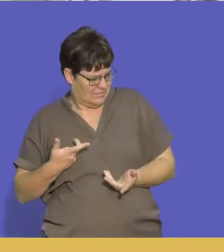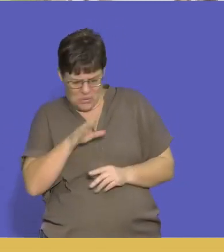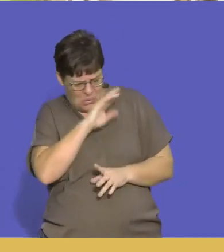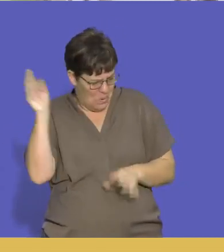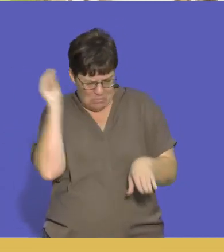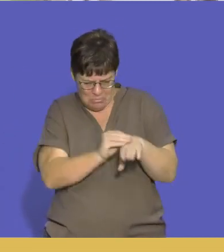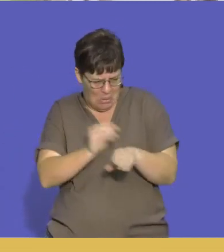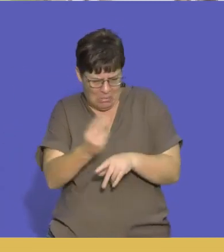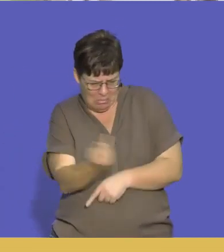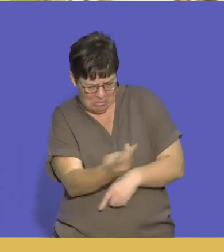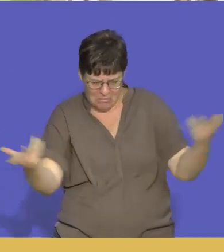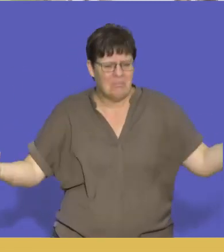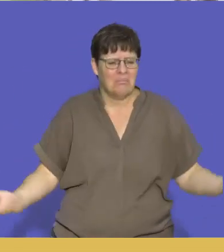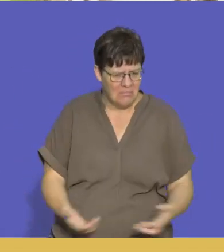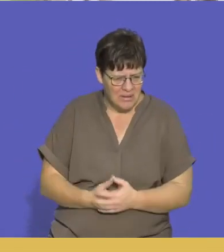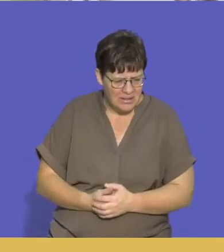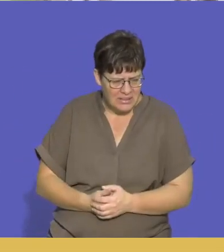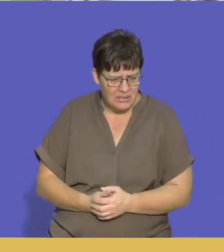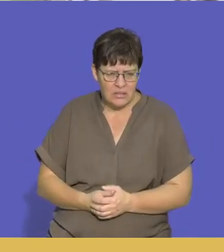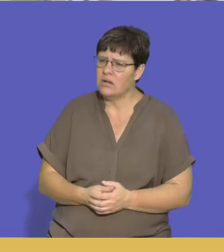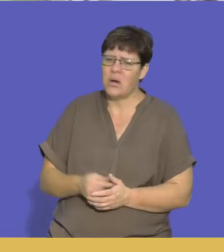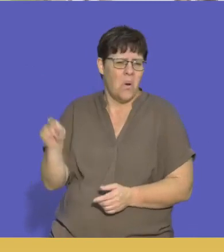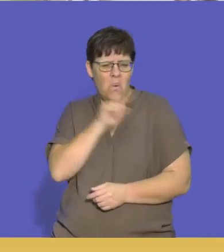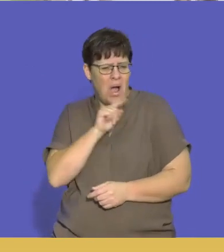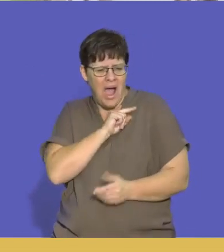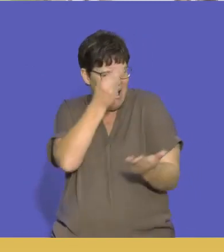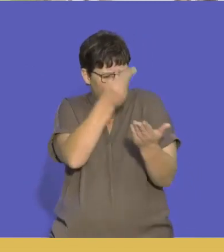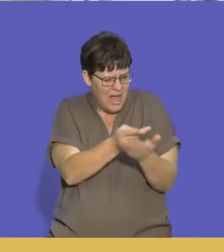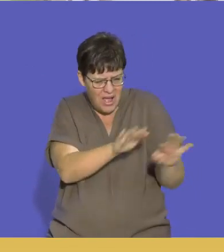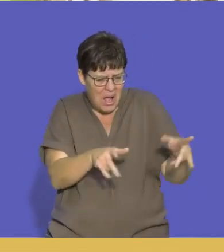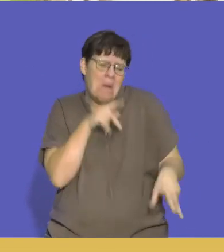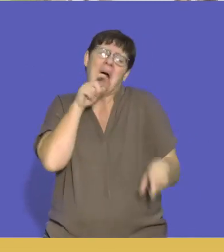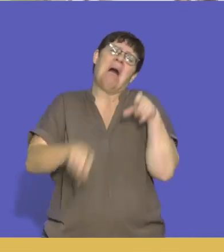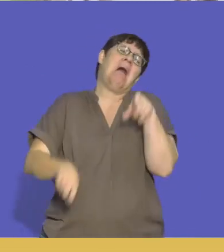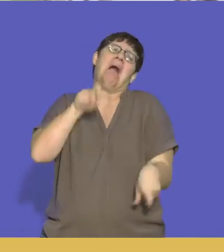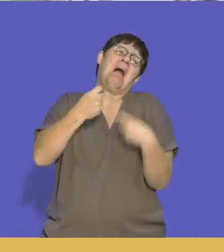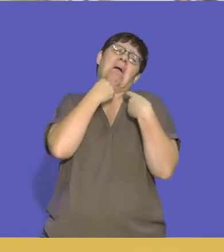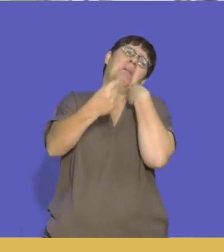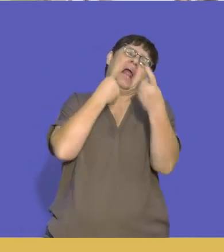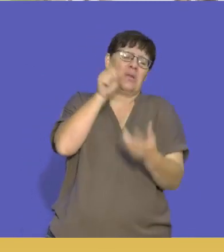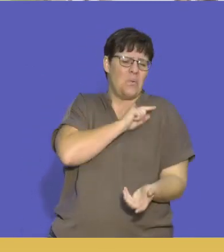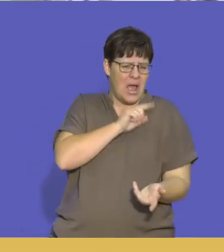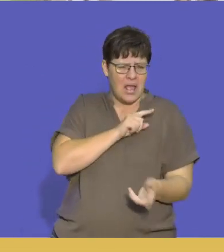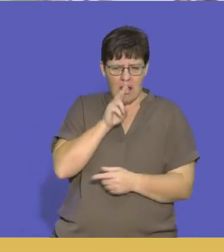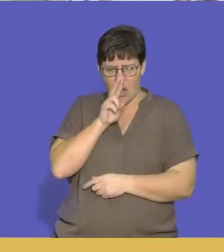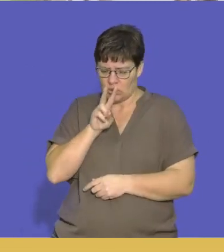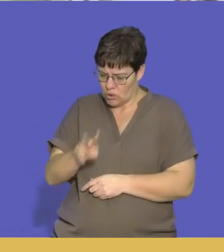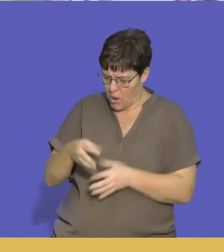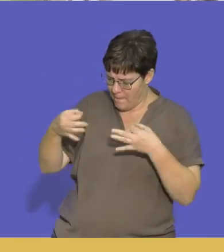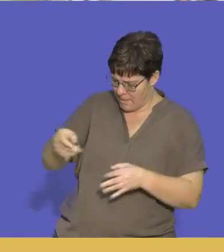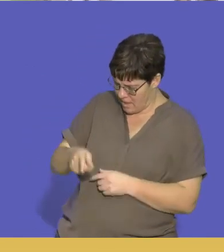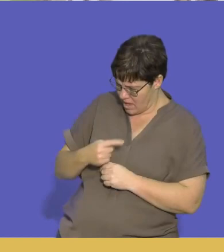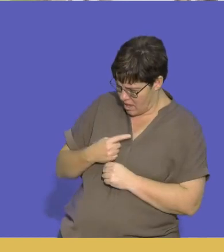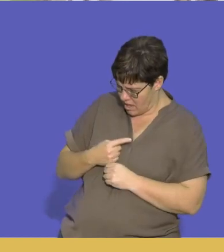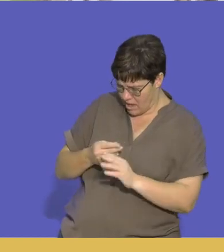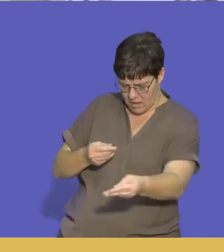is the matter with the two of you? She asked. Why are you lying on the ground moaning? Then she saw the scrap of